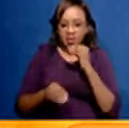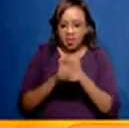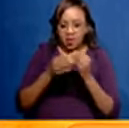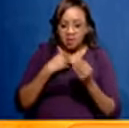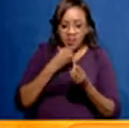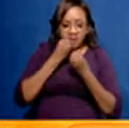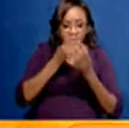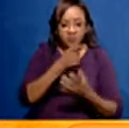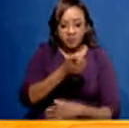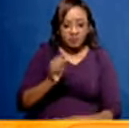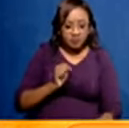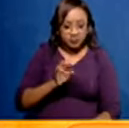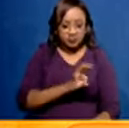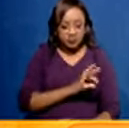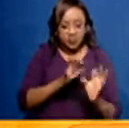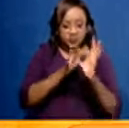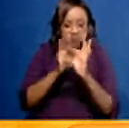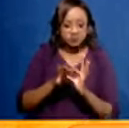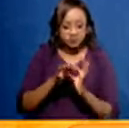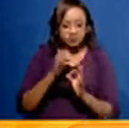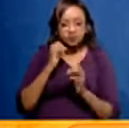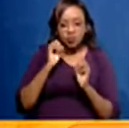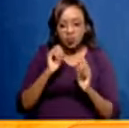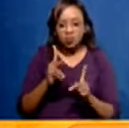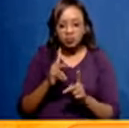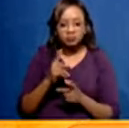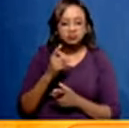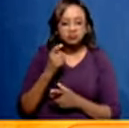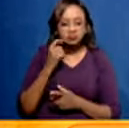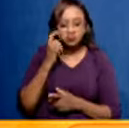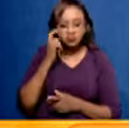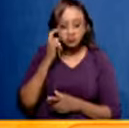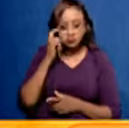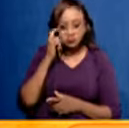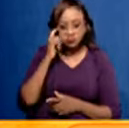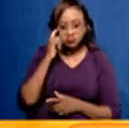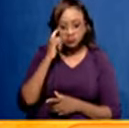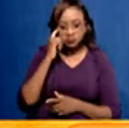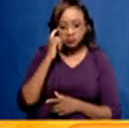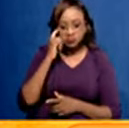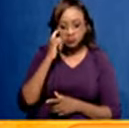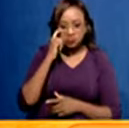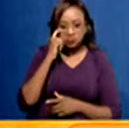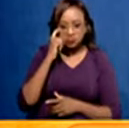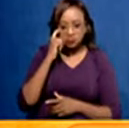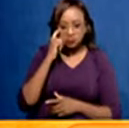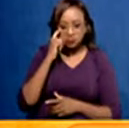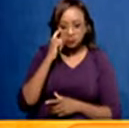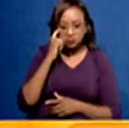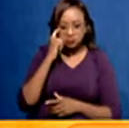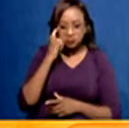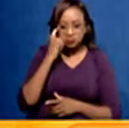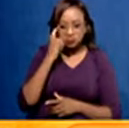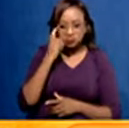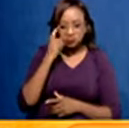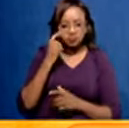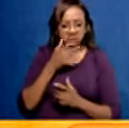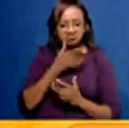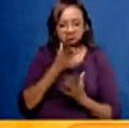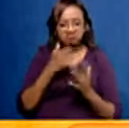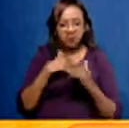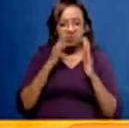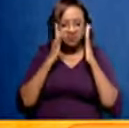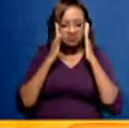staff unions, I said, well, there is commitment from faculty. Why? Because they're working